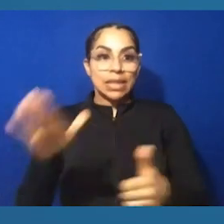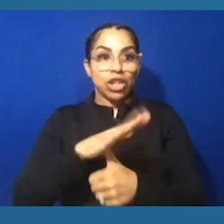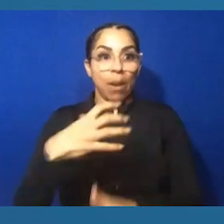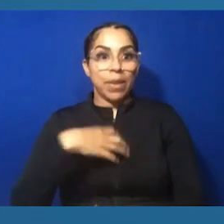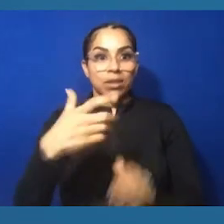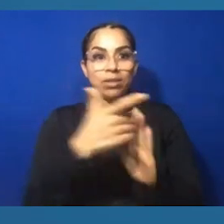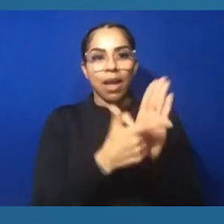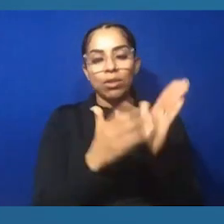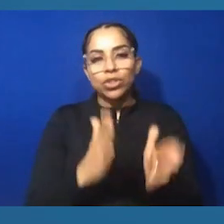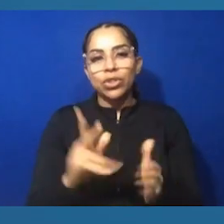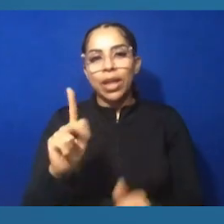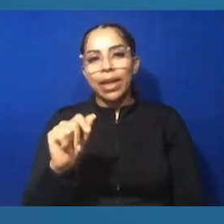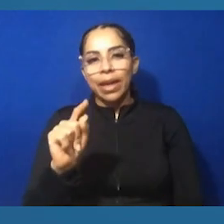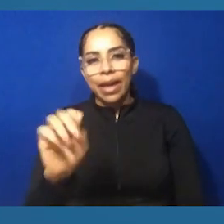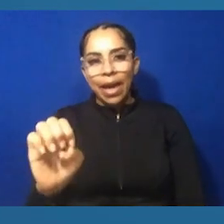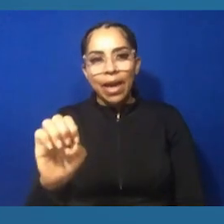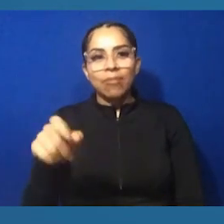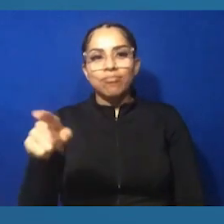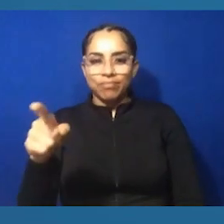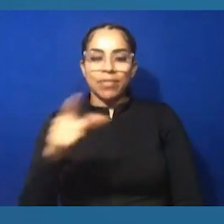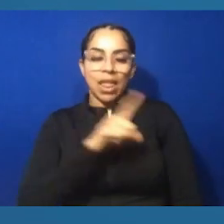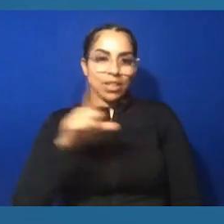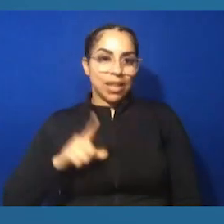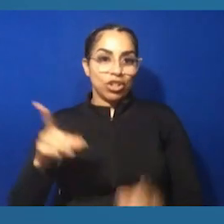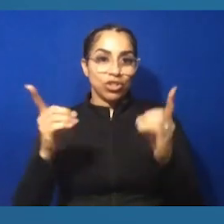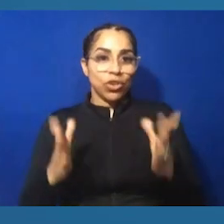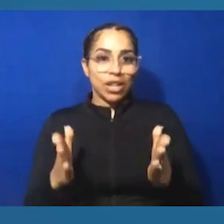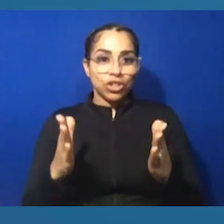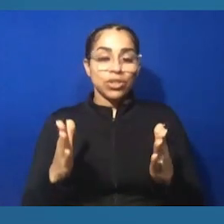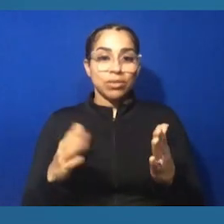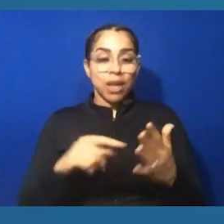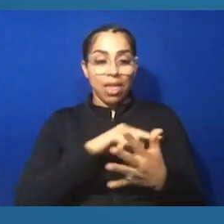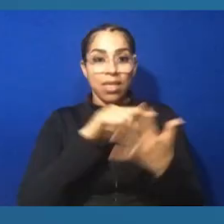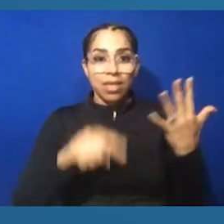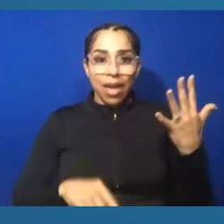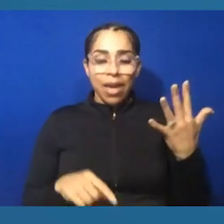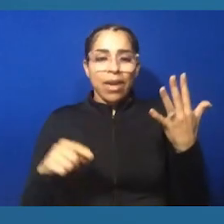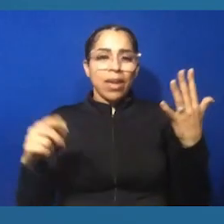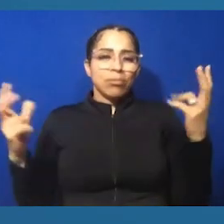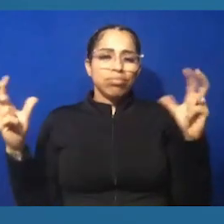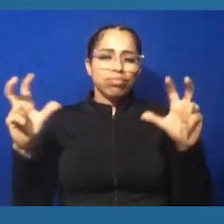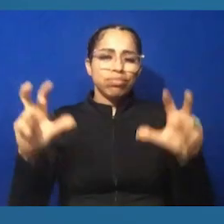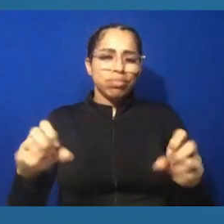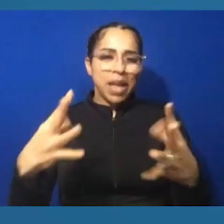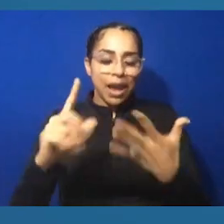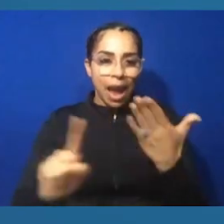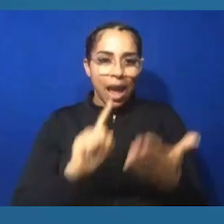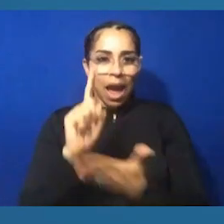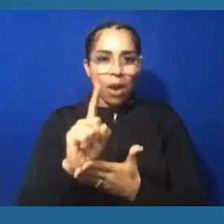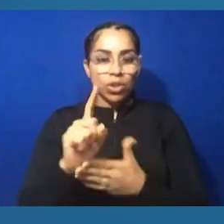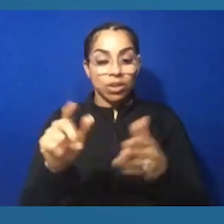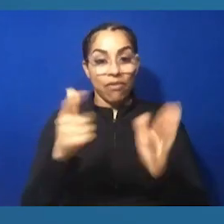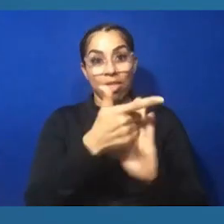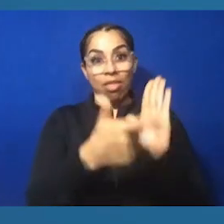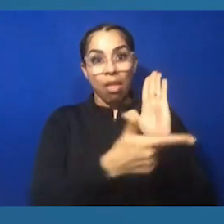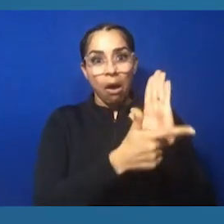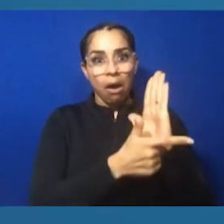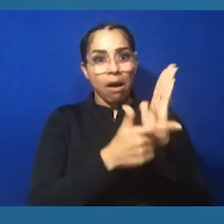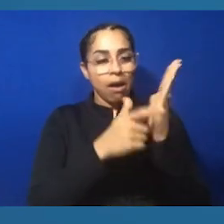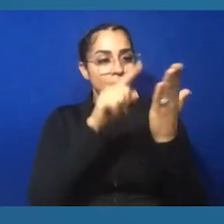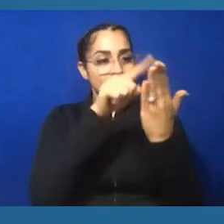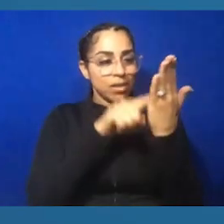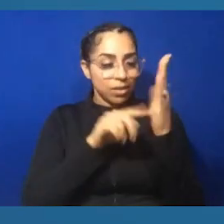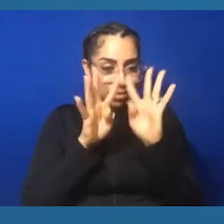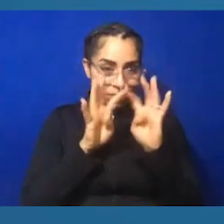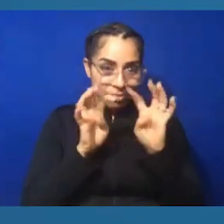director. They spent countless hours reading word for word, line by line of